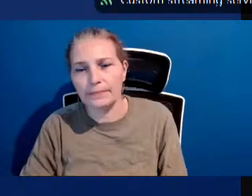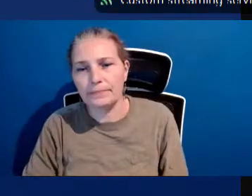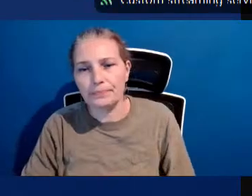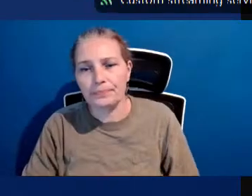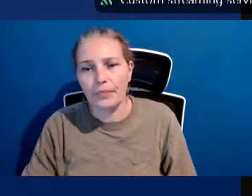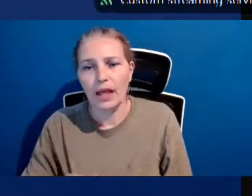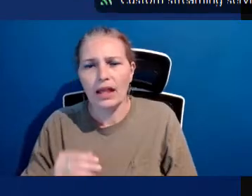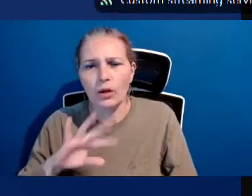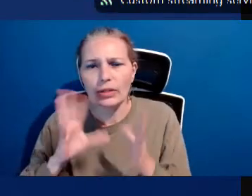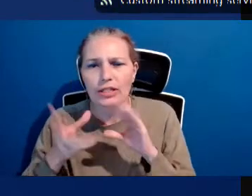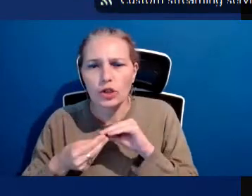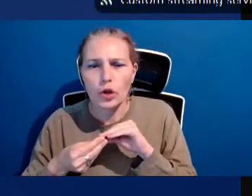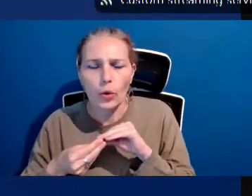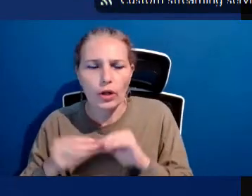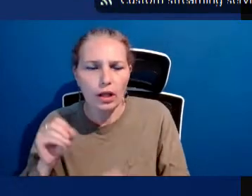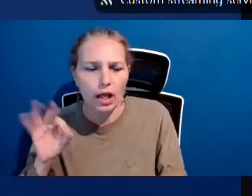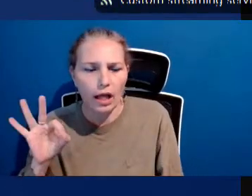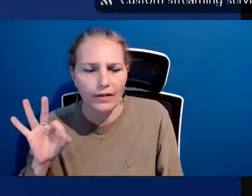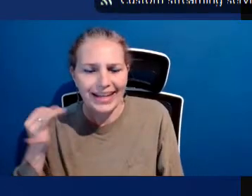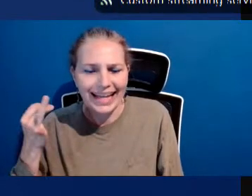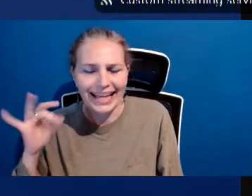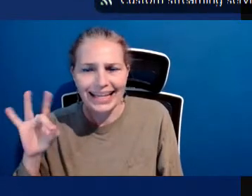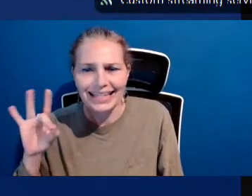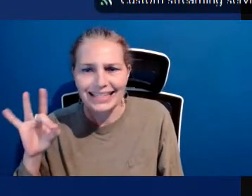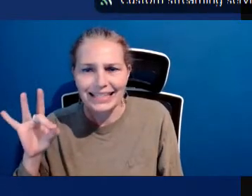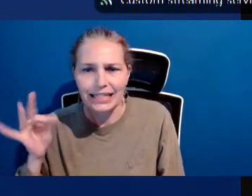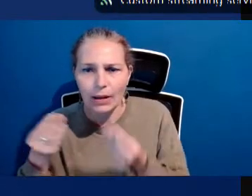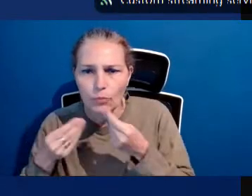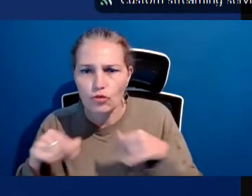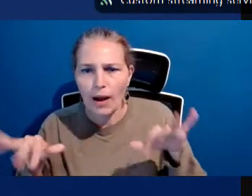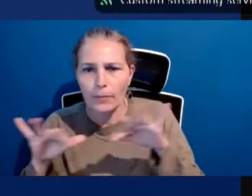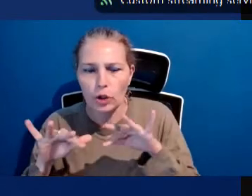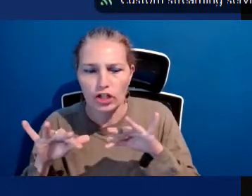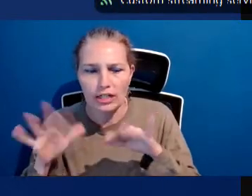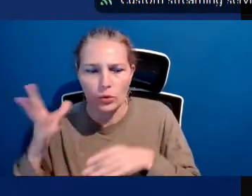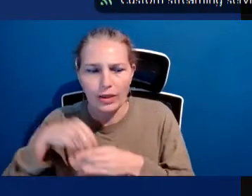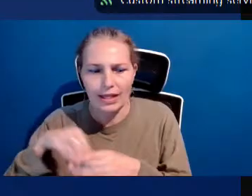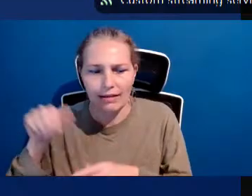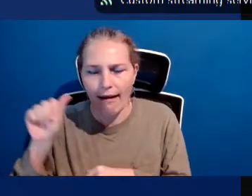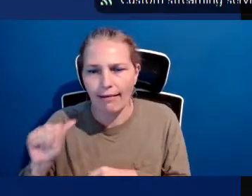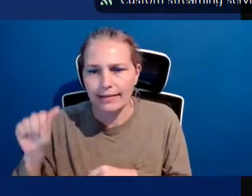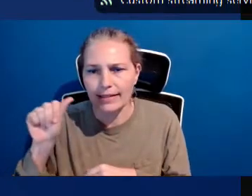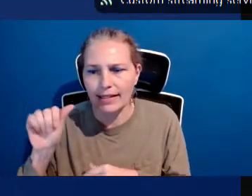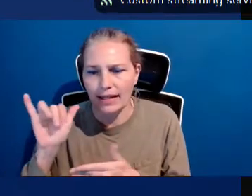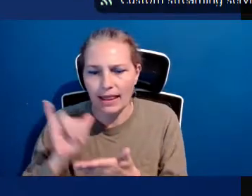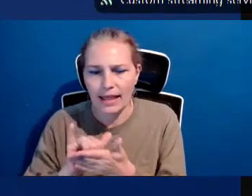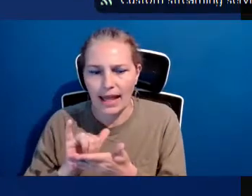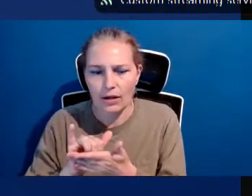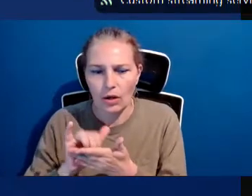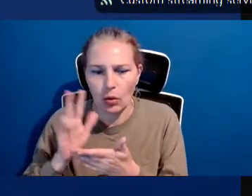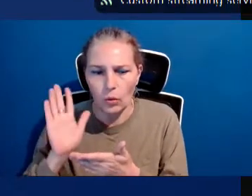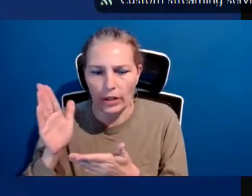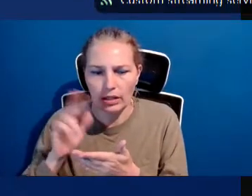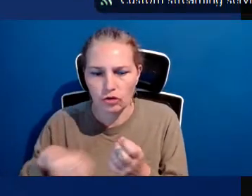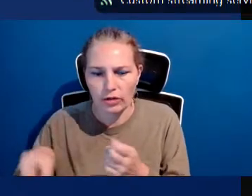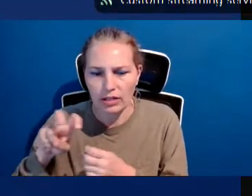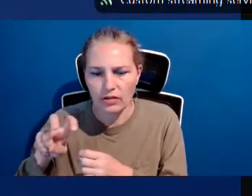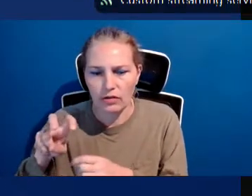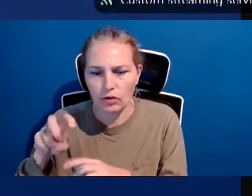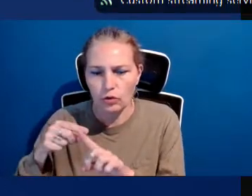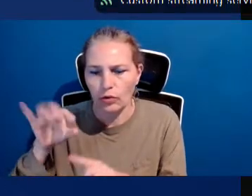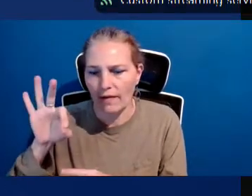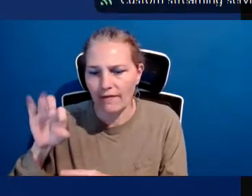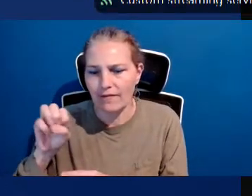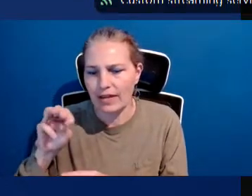There were a total of 18 properties in Altadena that were transferred over to FEMA Army Corps